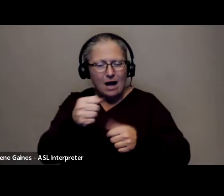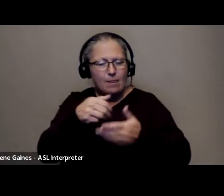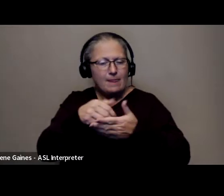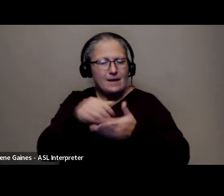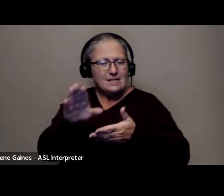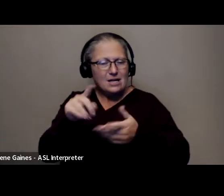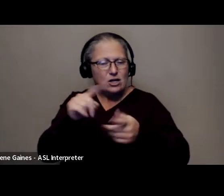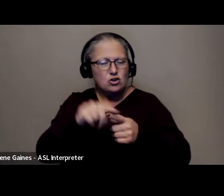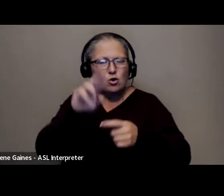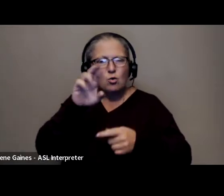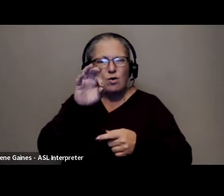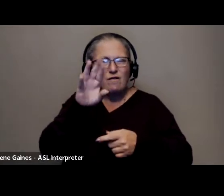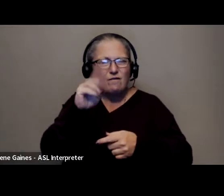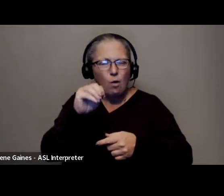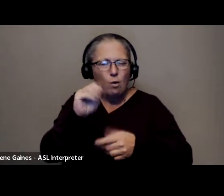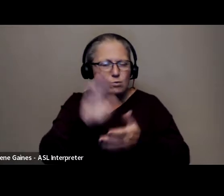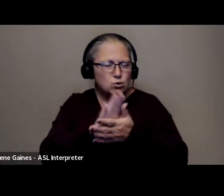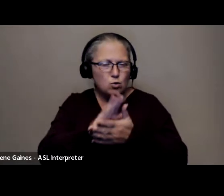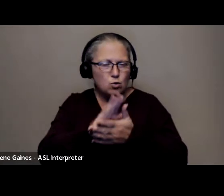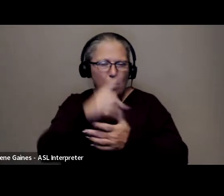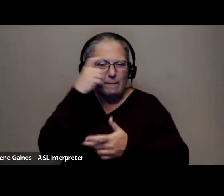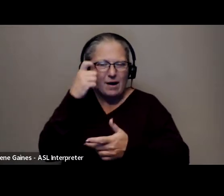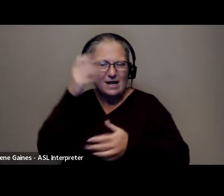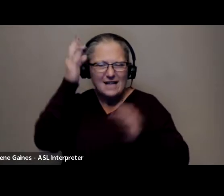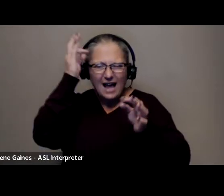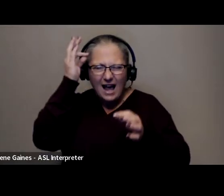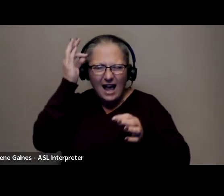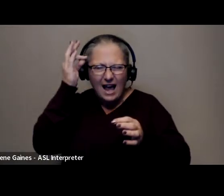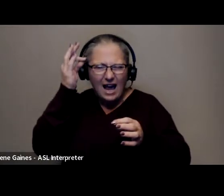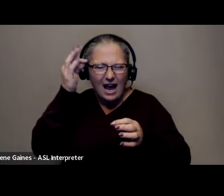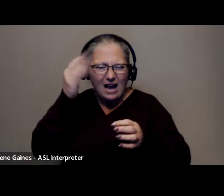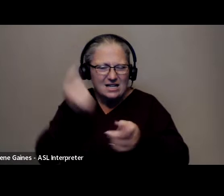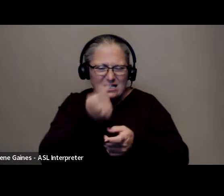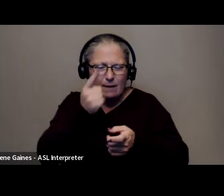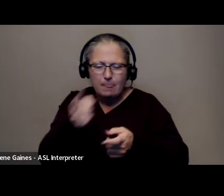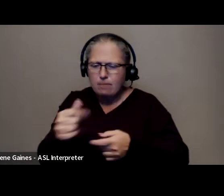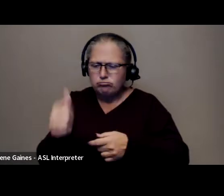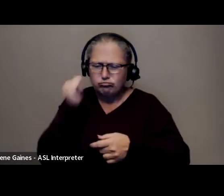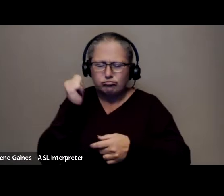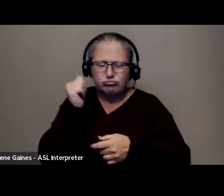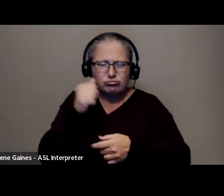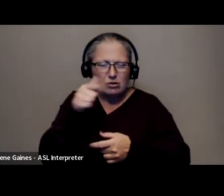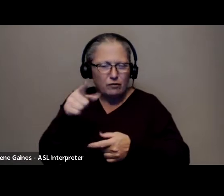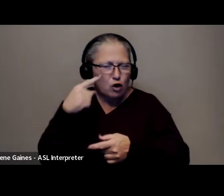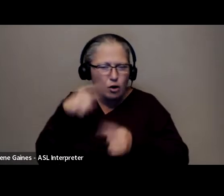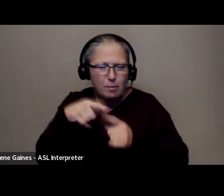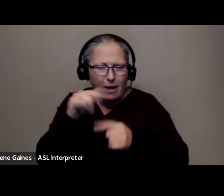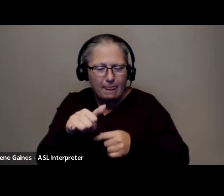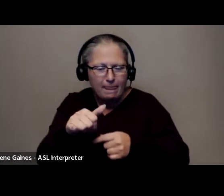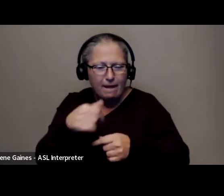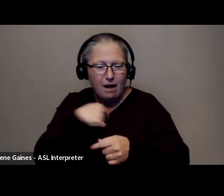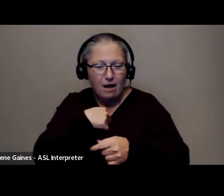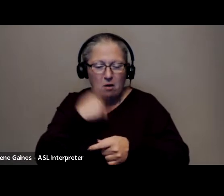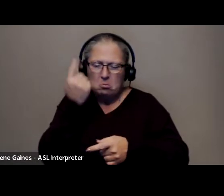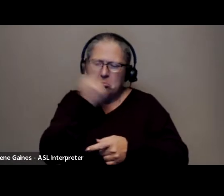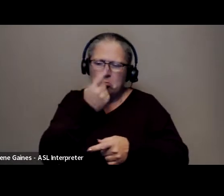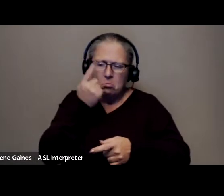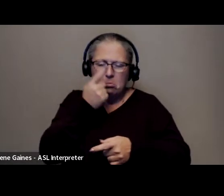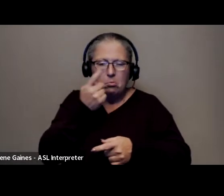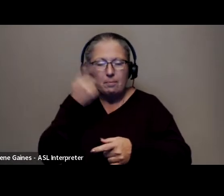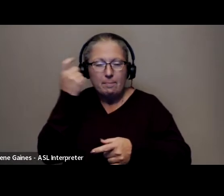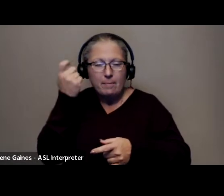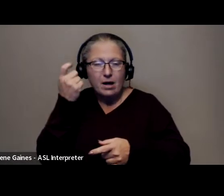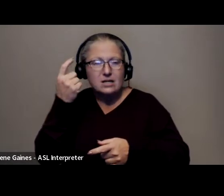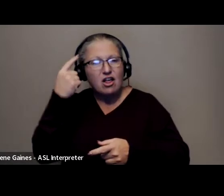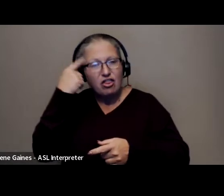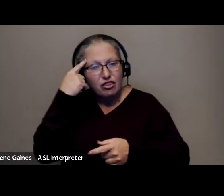to reform school or something because of a hairstyle that he refused. I don't know if anybody heard that, but I was just wondering because